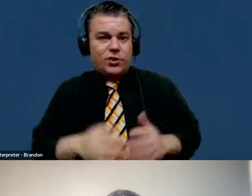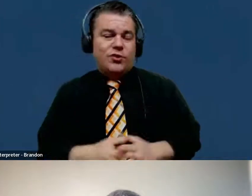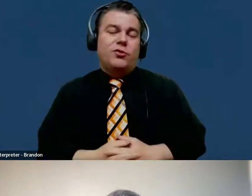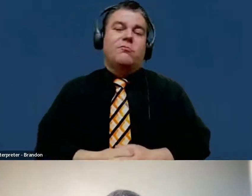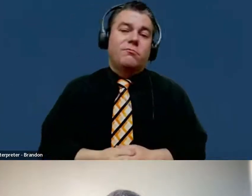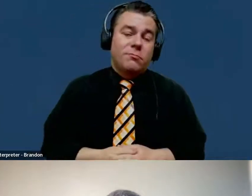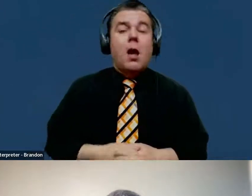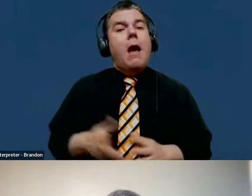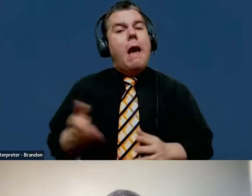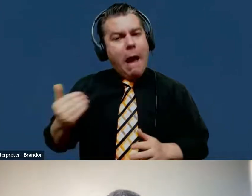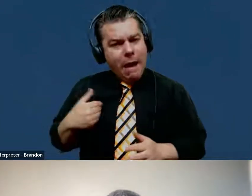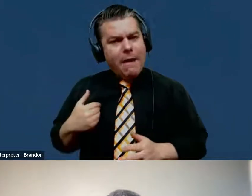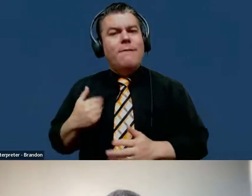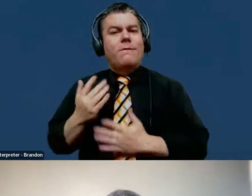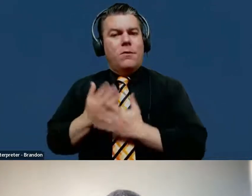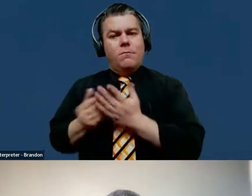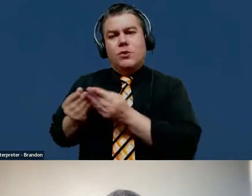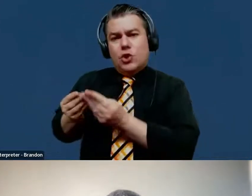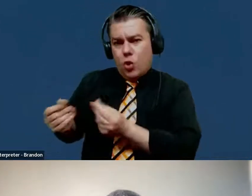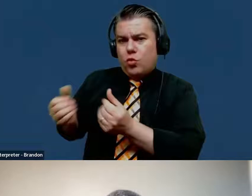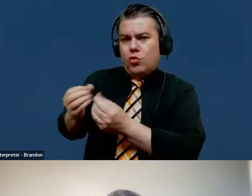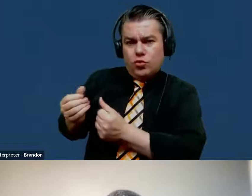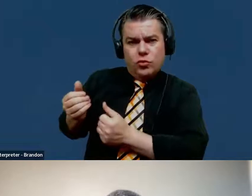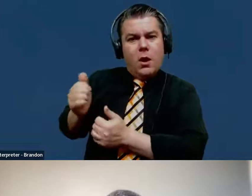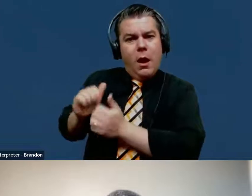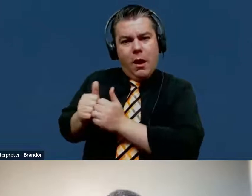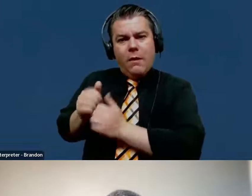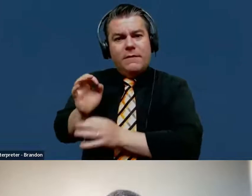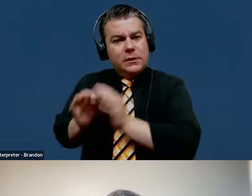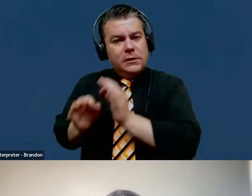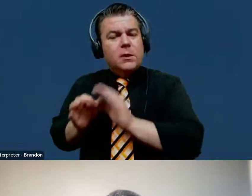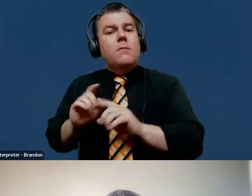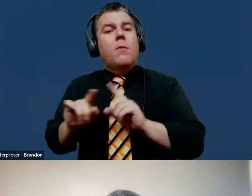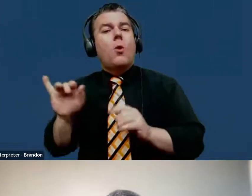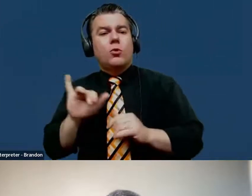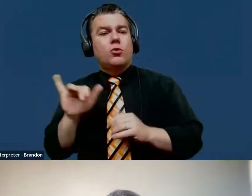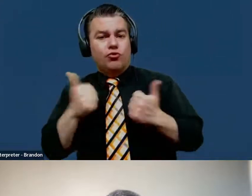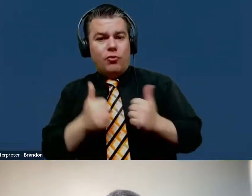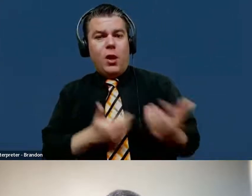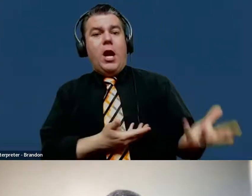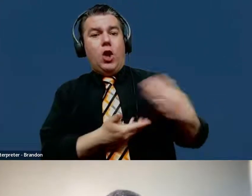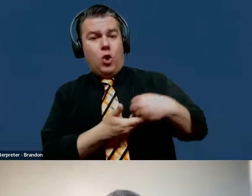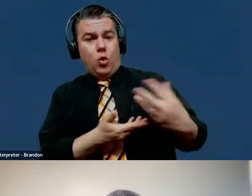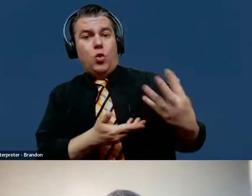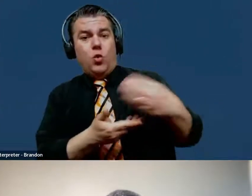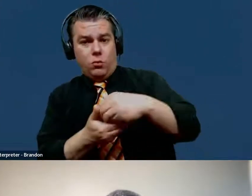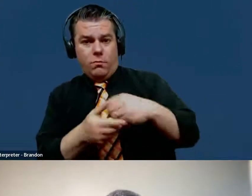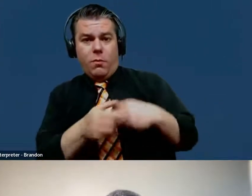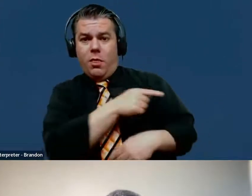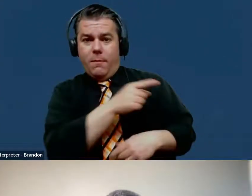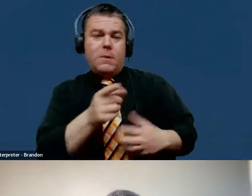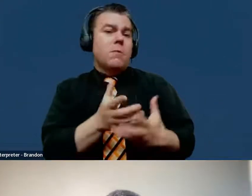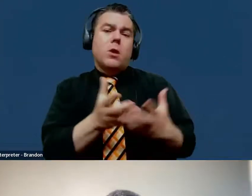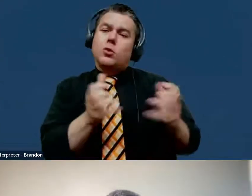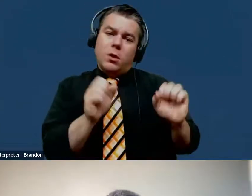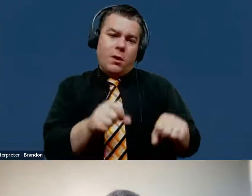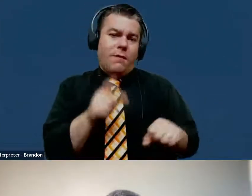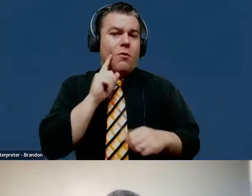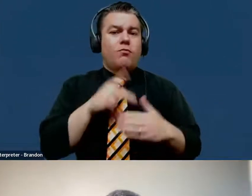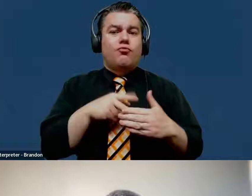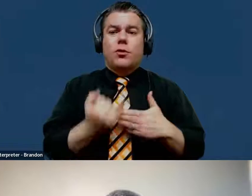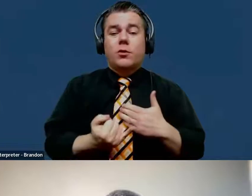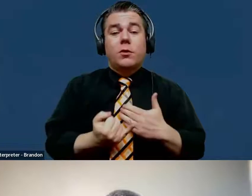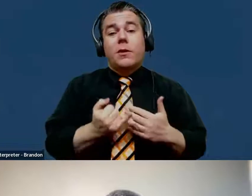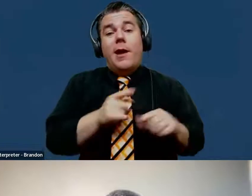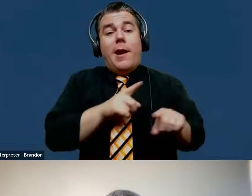solutions out there, and we try at IFAD to also include them as much as we can in projects. And it depends very much